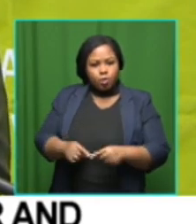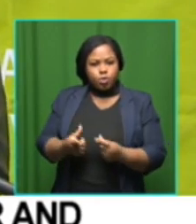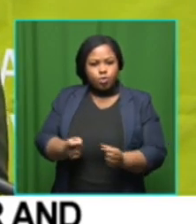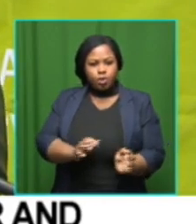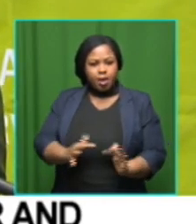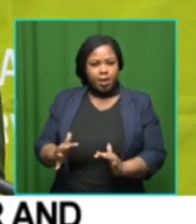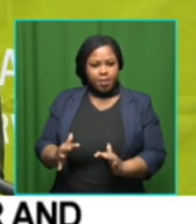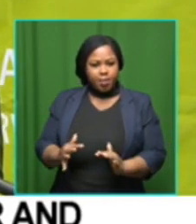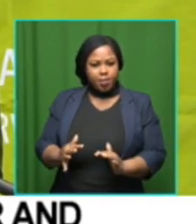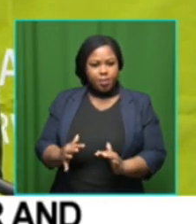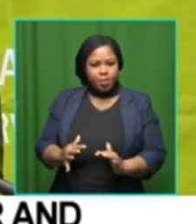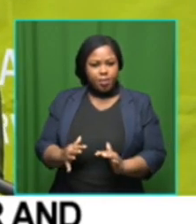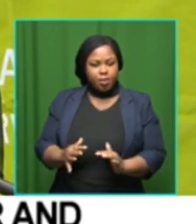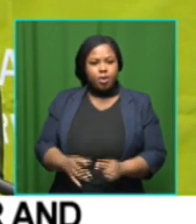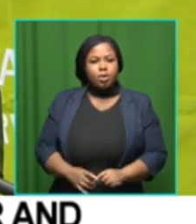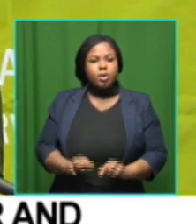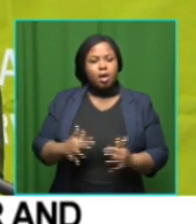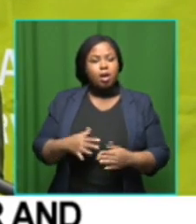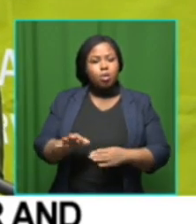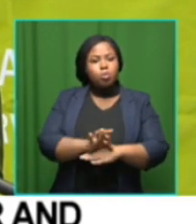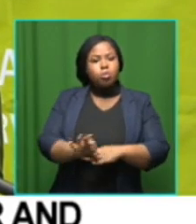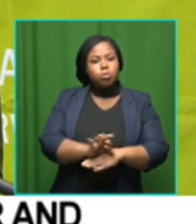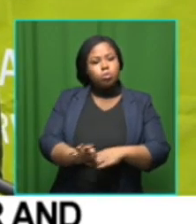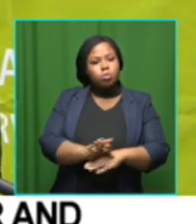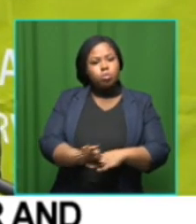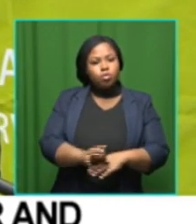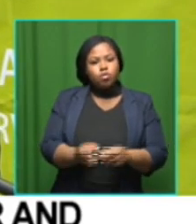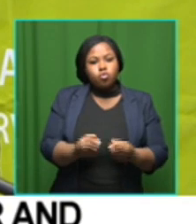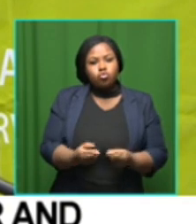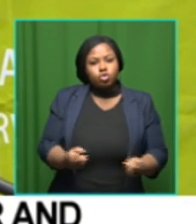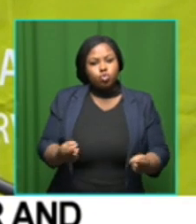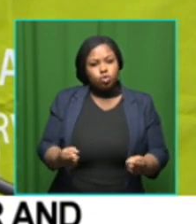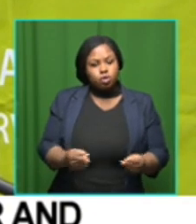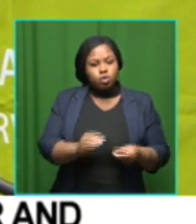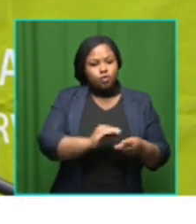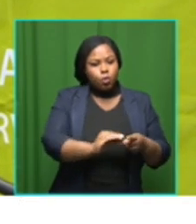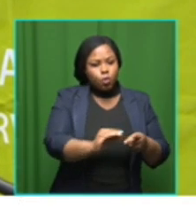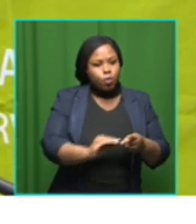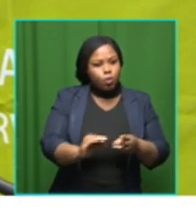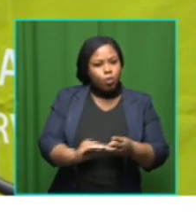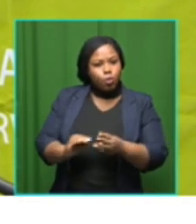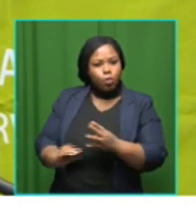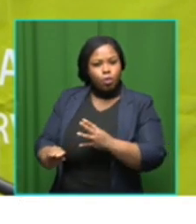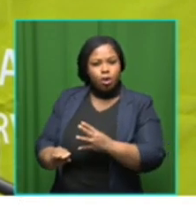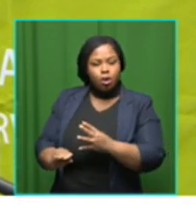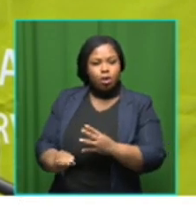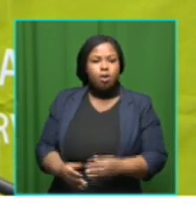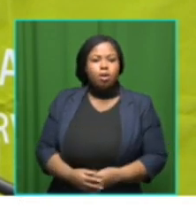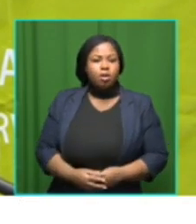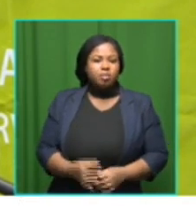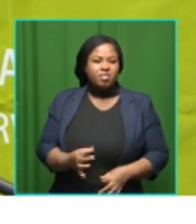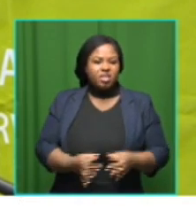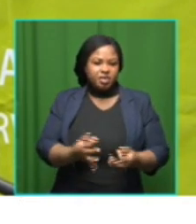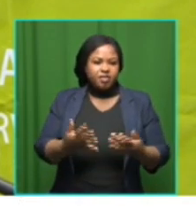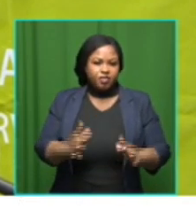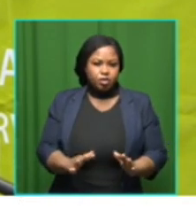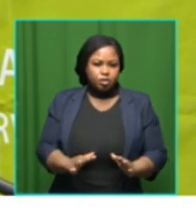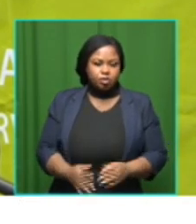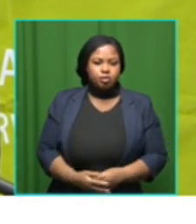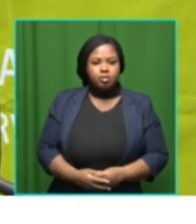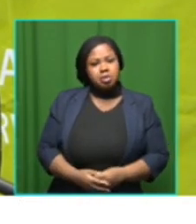terms that influence our planning in terms of resource allocation and everything. So we are